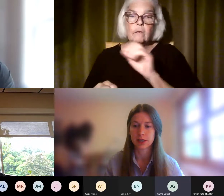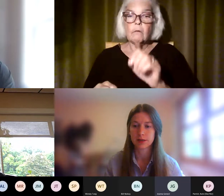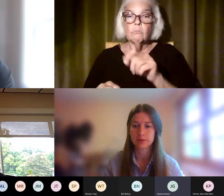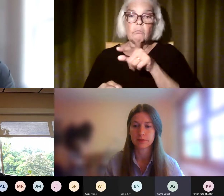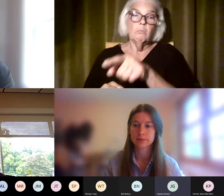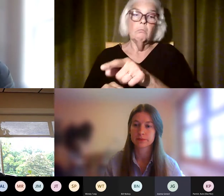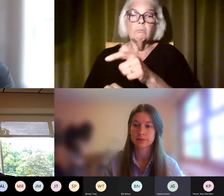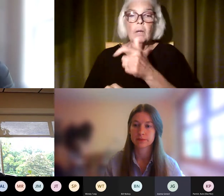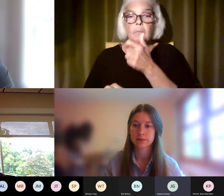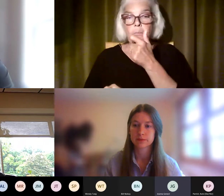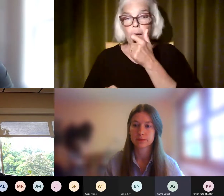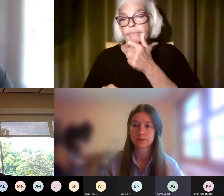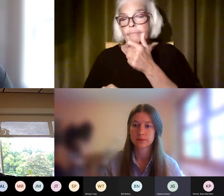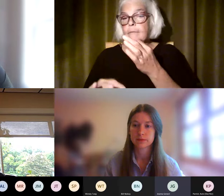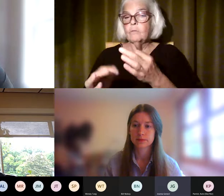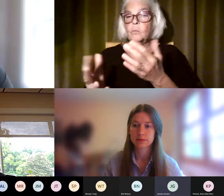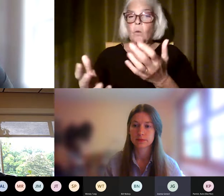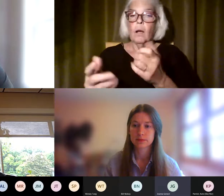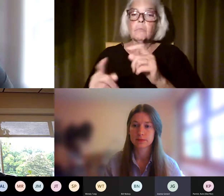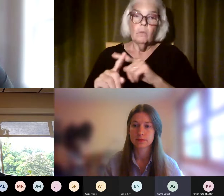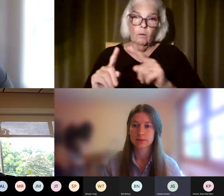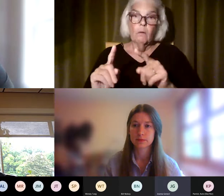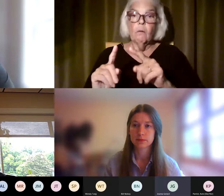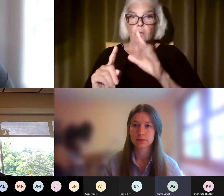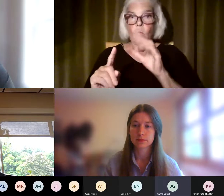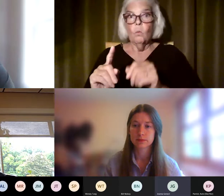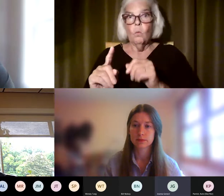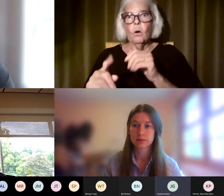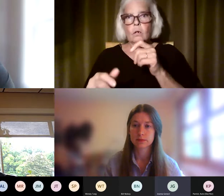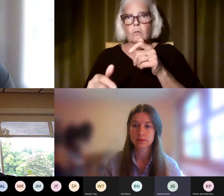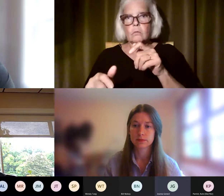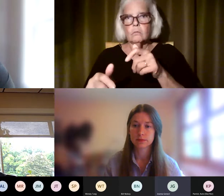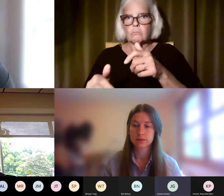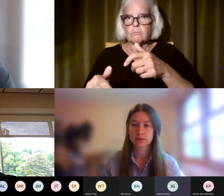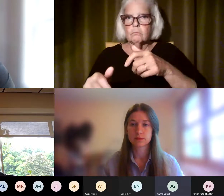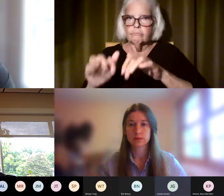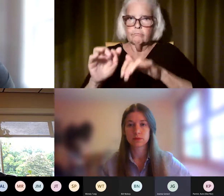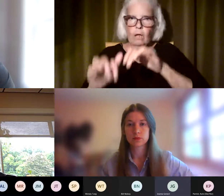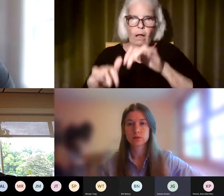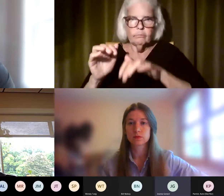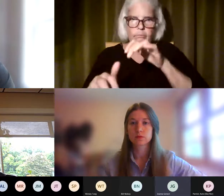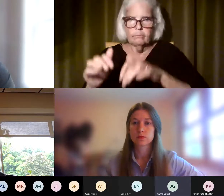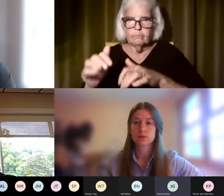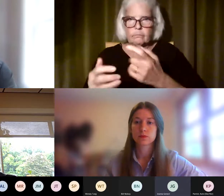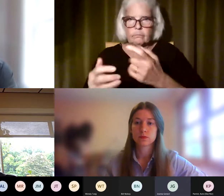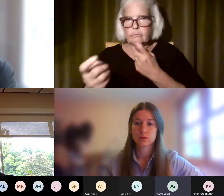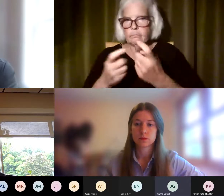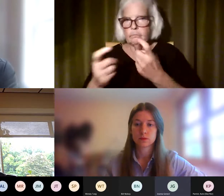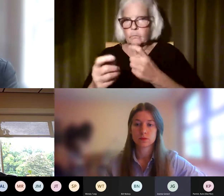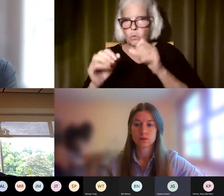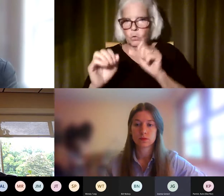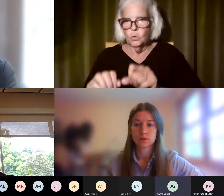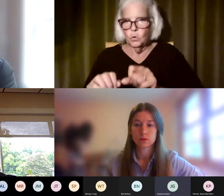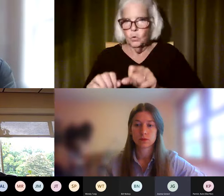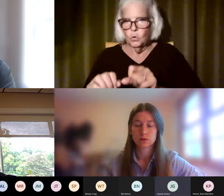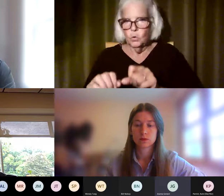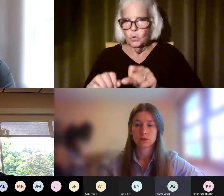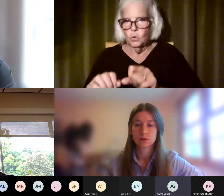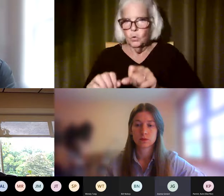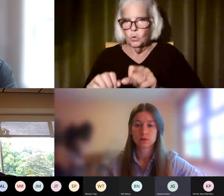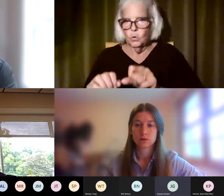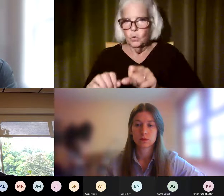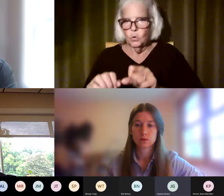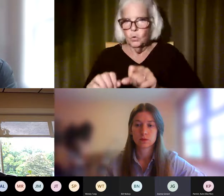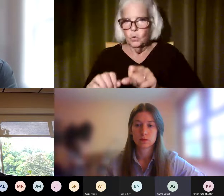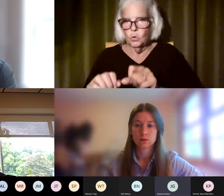for today. Yeah, so a couple other things I wanted to highlight. Just going to go back to sharing my